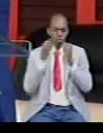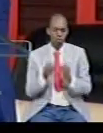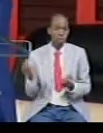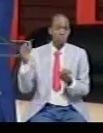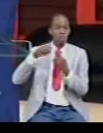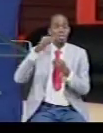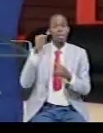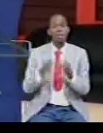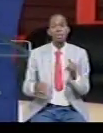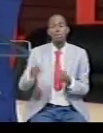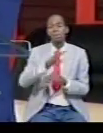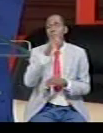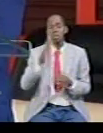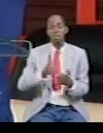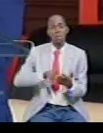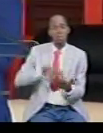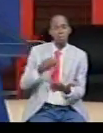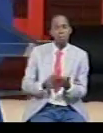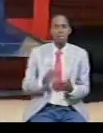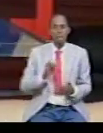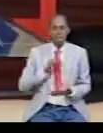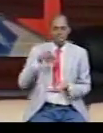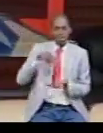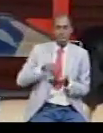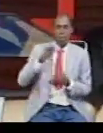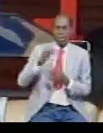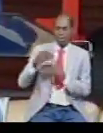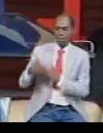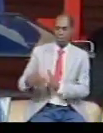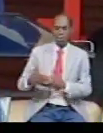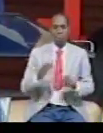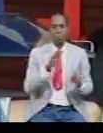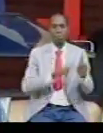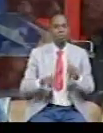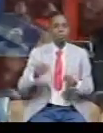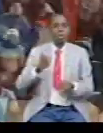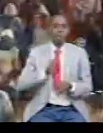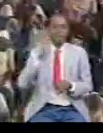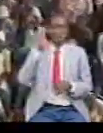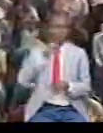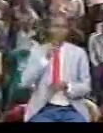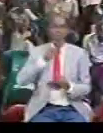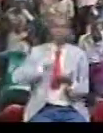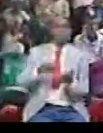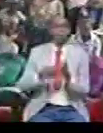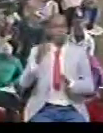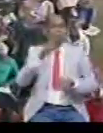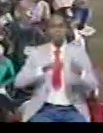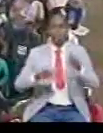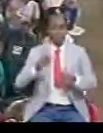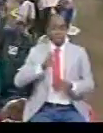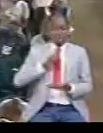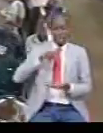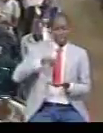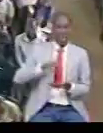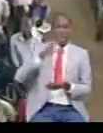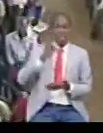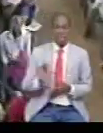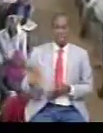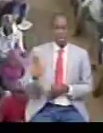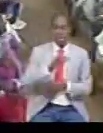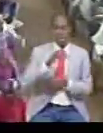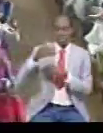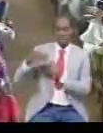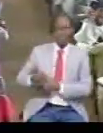They did not fall. I stand by their side. I will not fall. I stand by their side. I will not